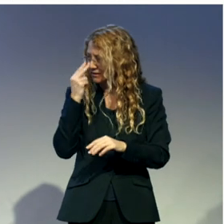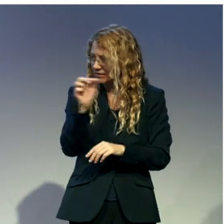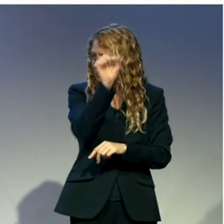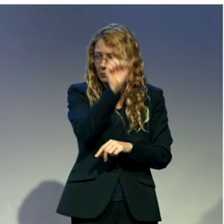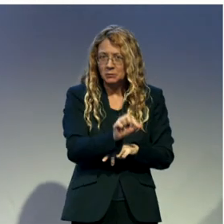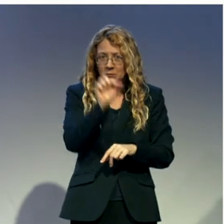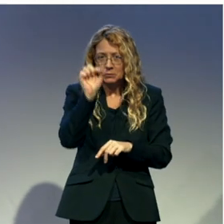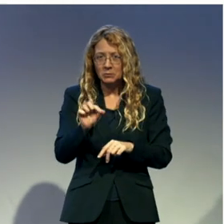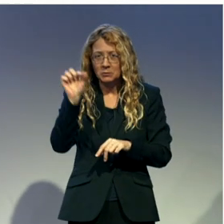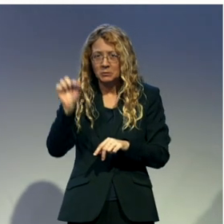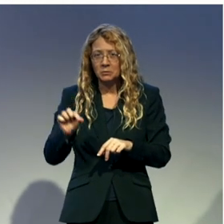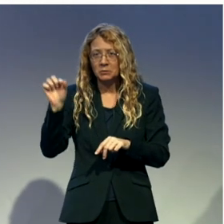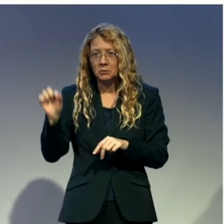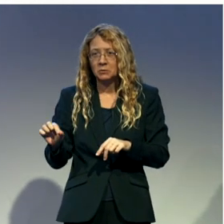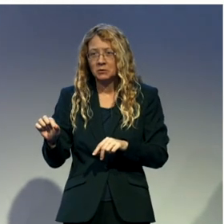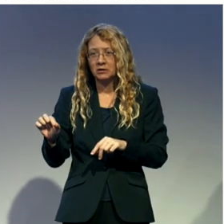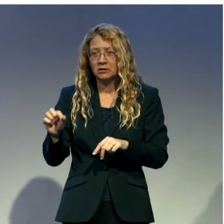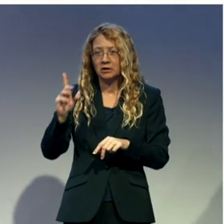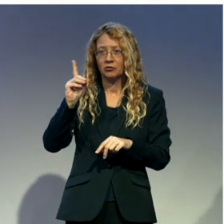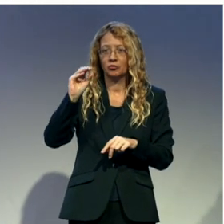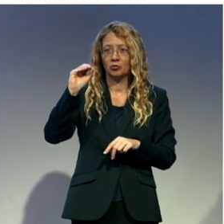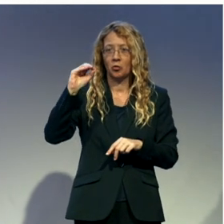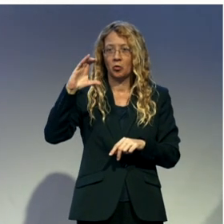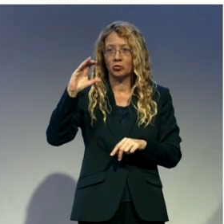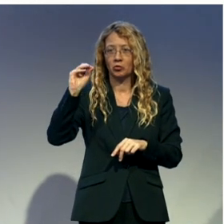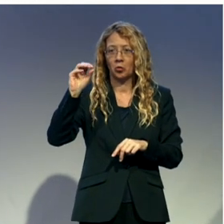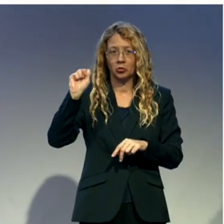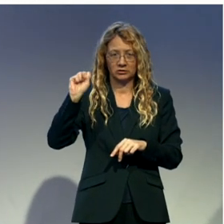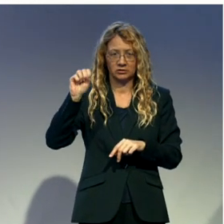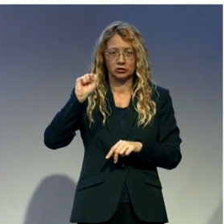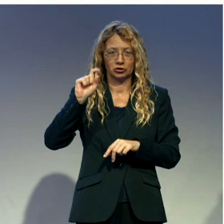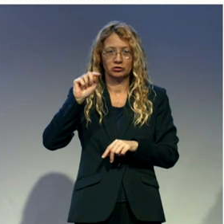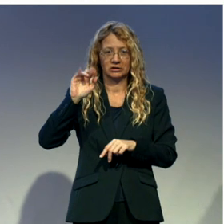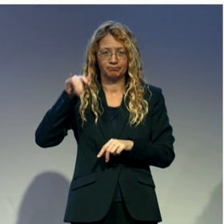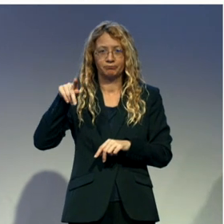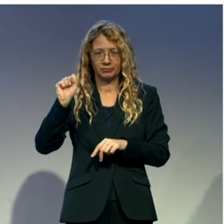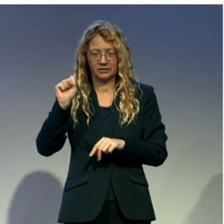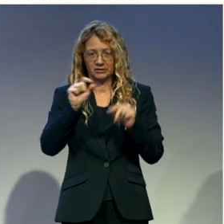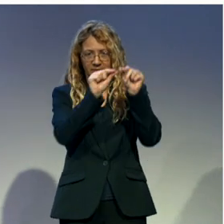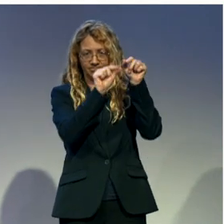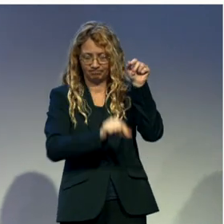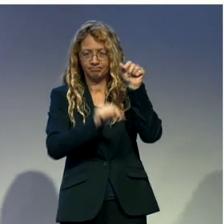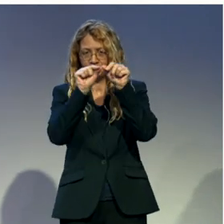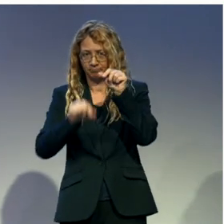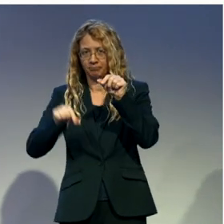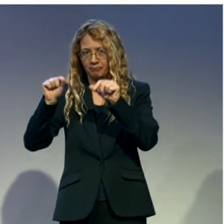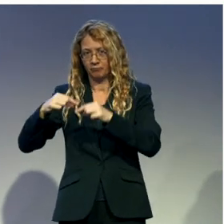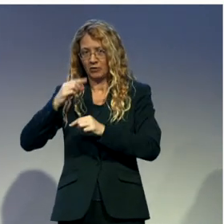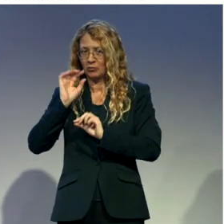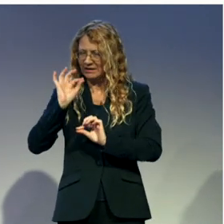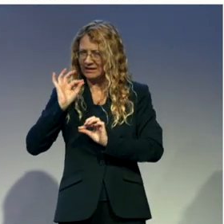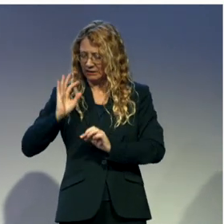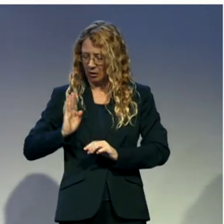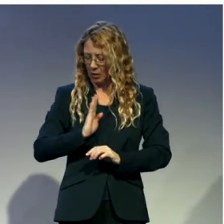Frank Hoffman. So they follow from this dot to this dot. So they'll examine like this, this,